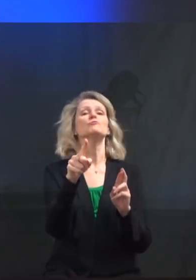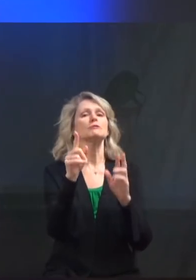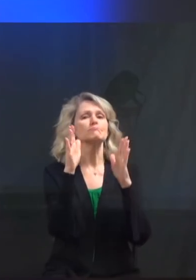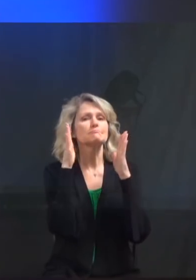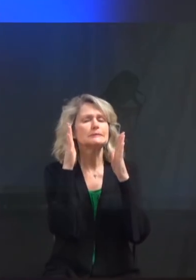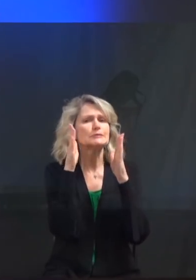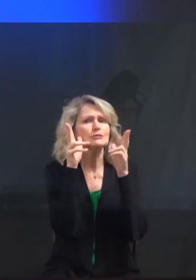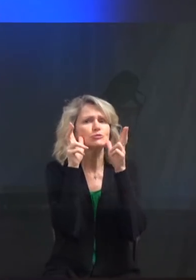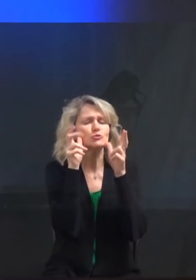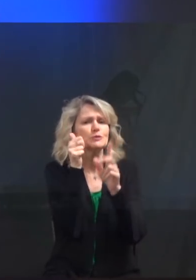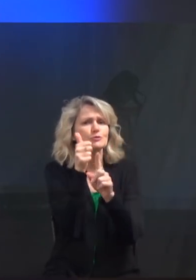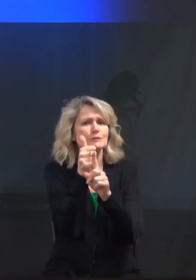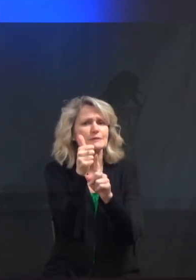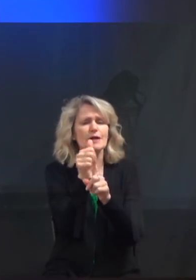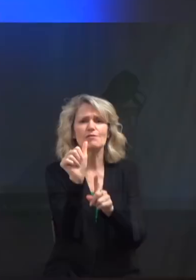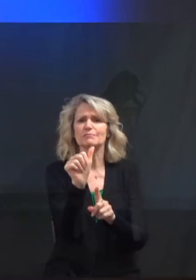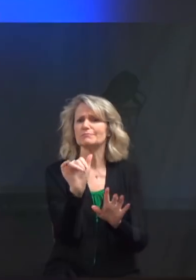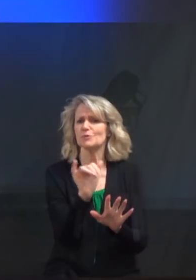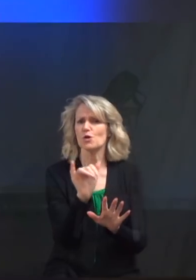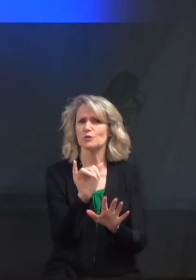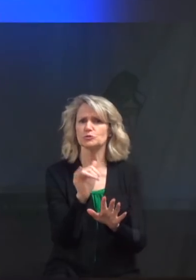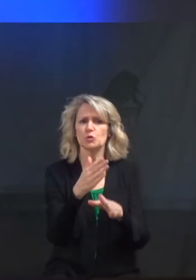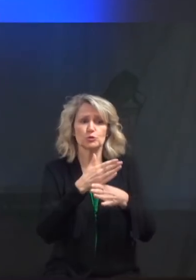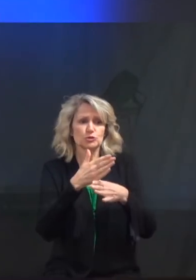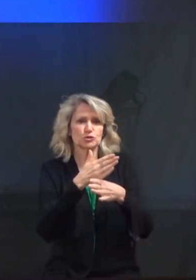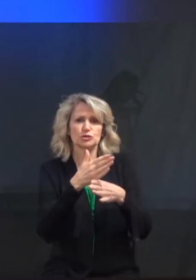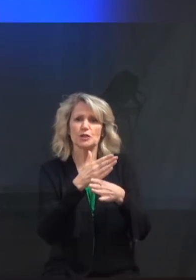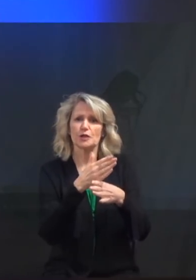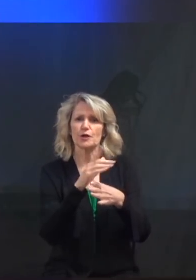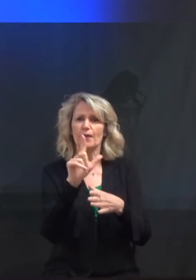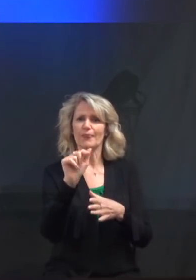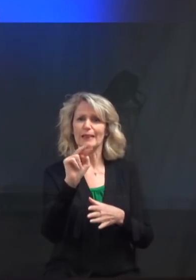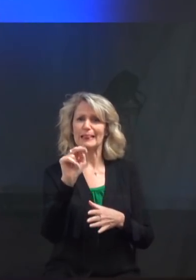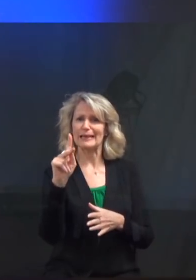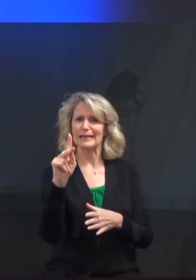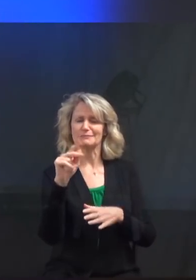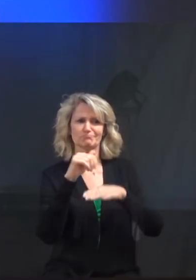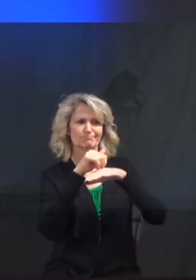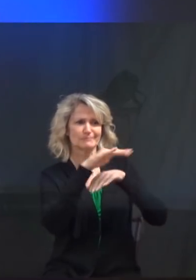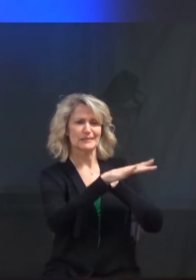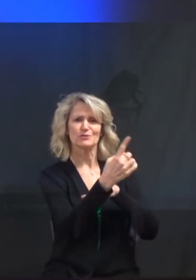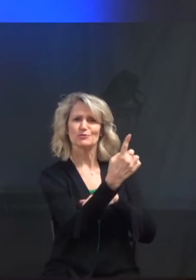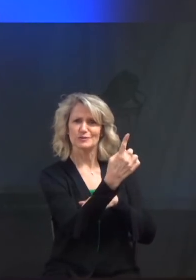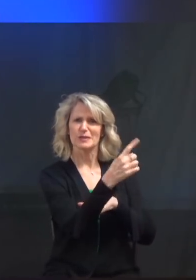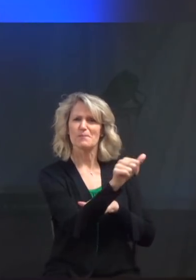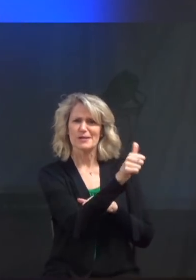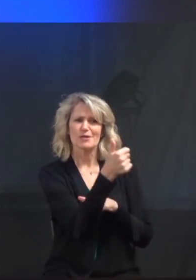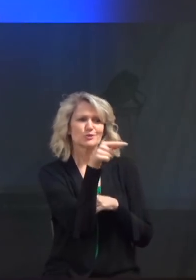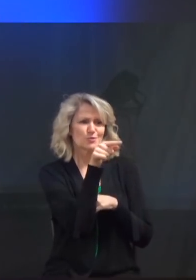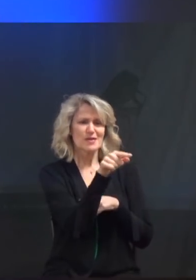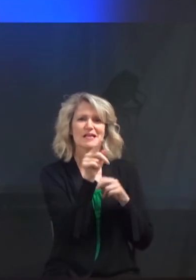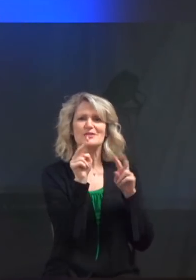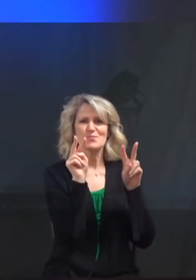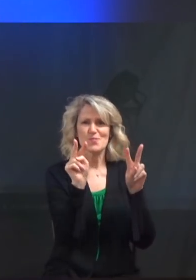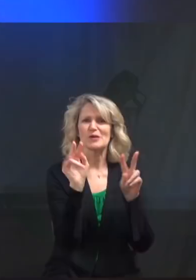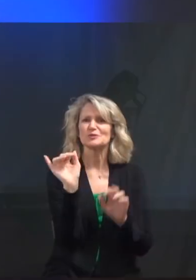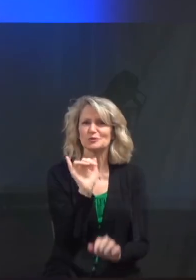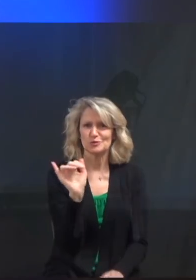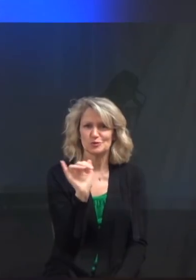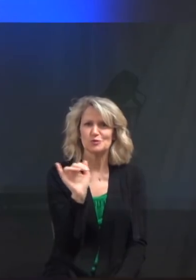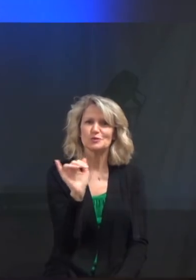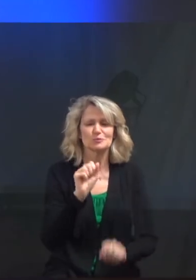maybe share this contact with someone else. You can share the link, and so that would make an opportunity to spread the gospel message